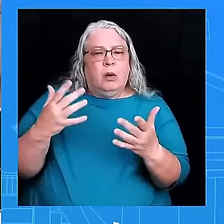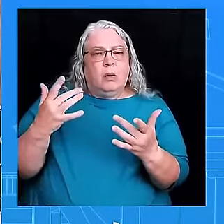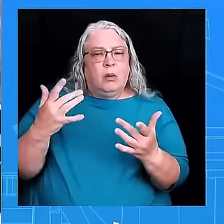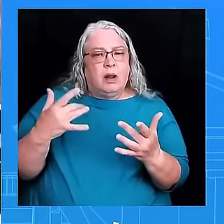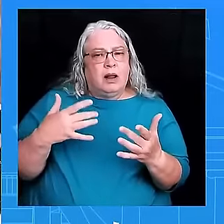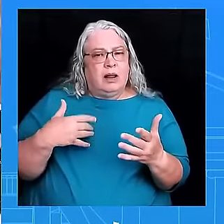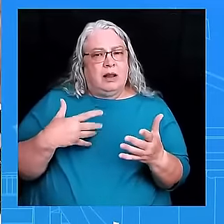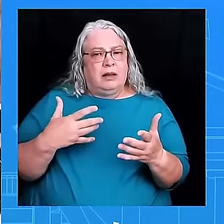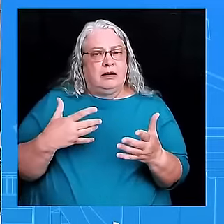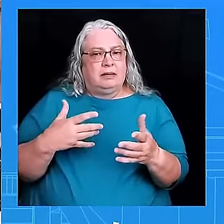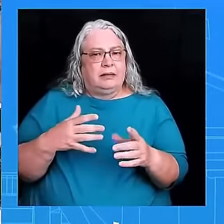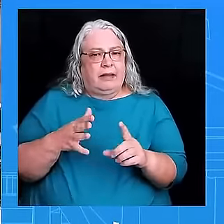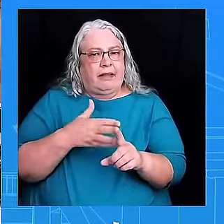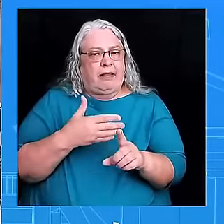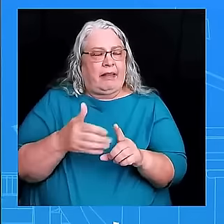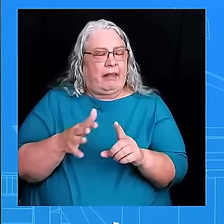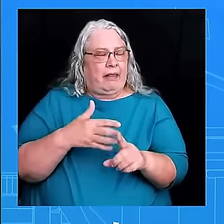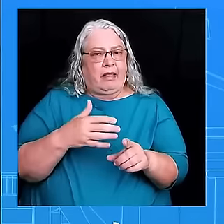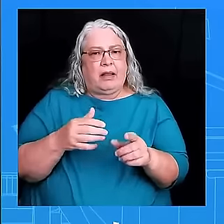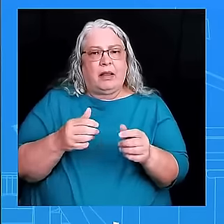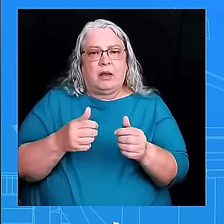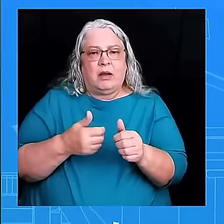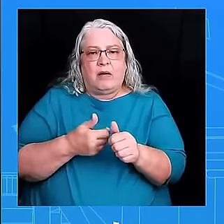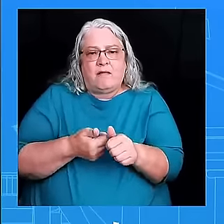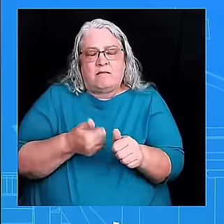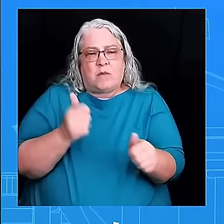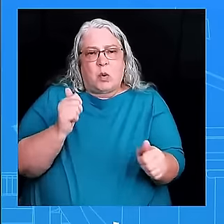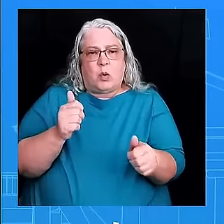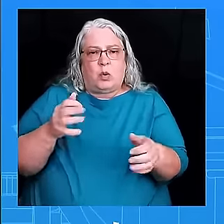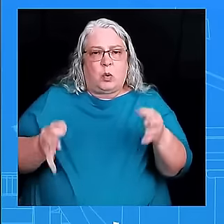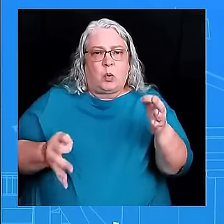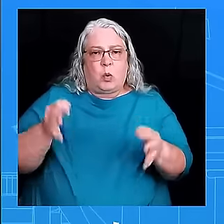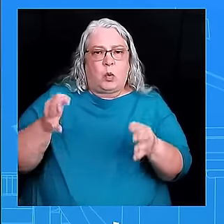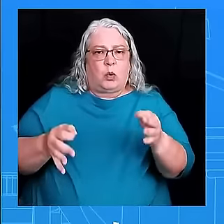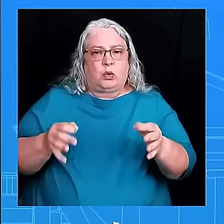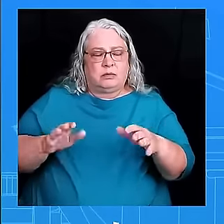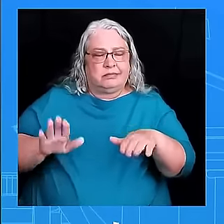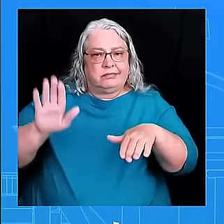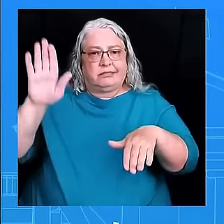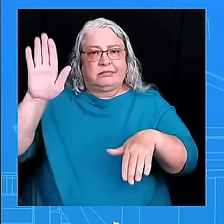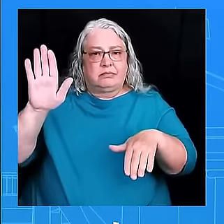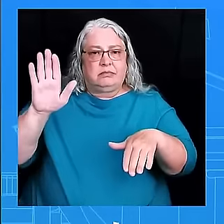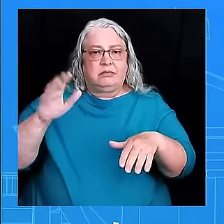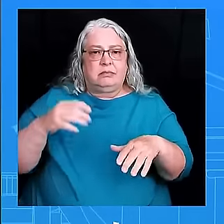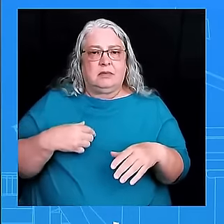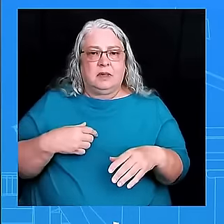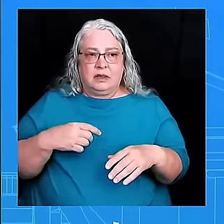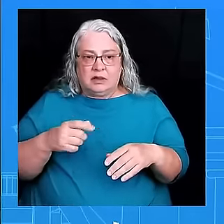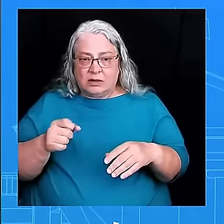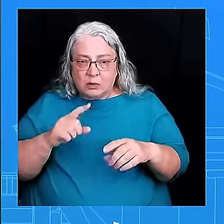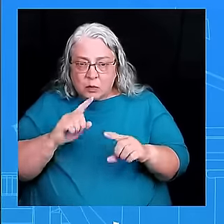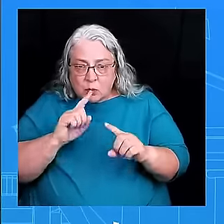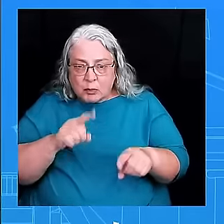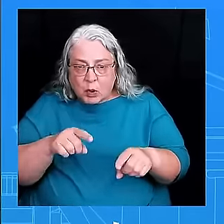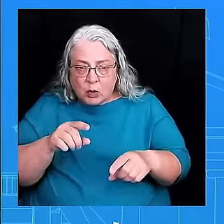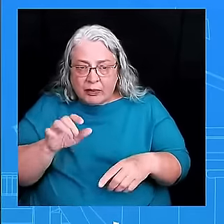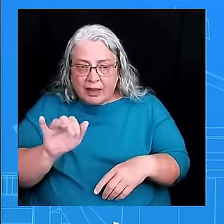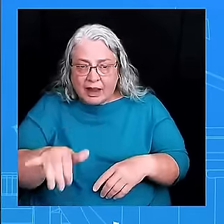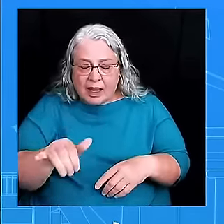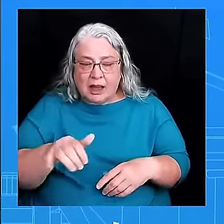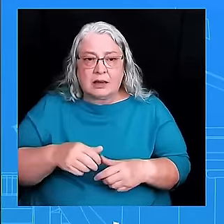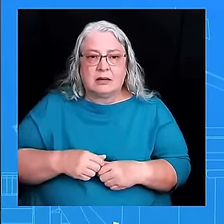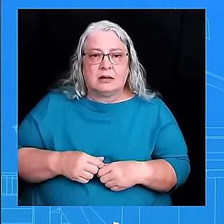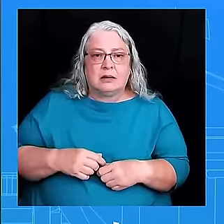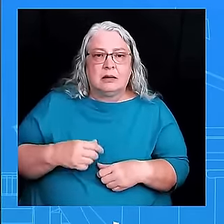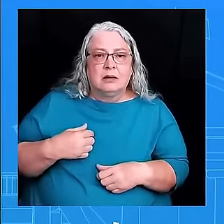that. As we said last night, the White House received word that the convening authority had entered these